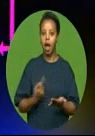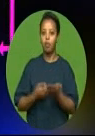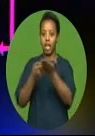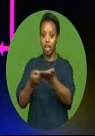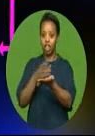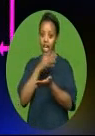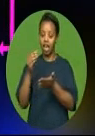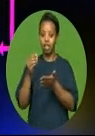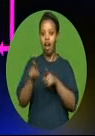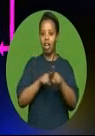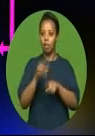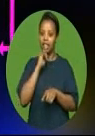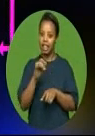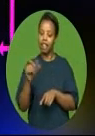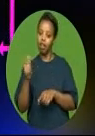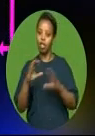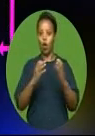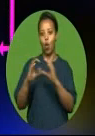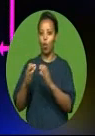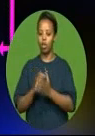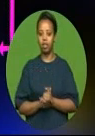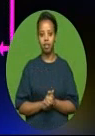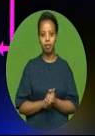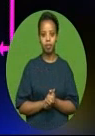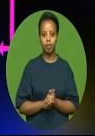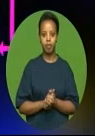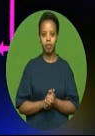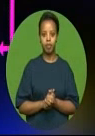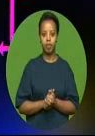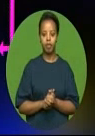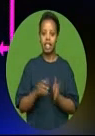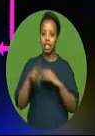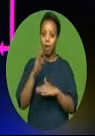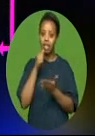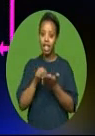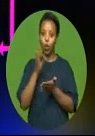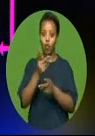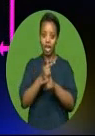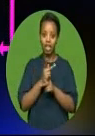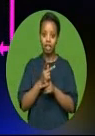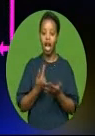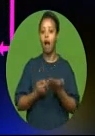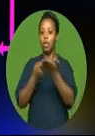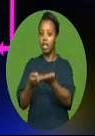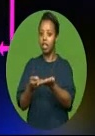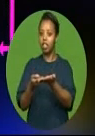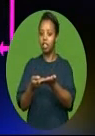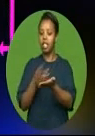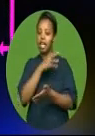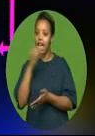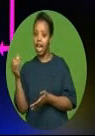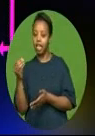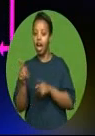Application and agreement is the other component. The bank's letter of credit application